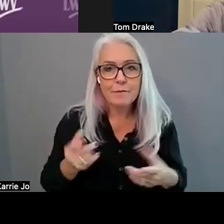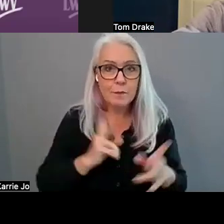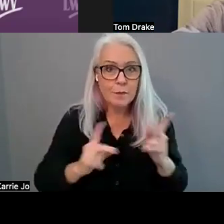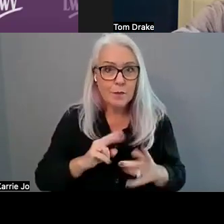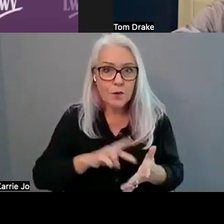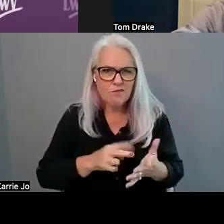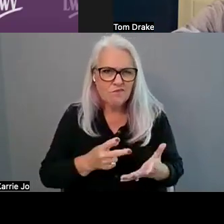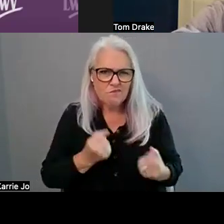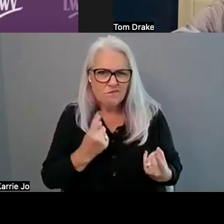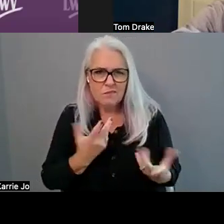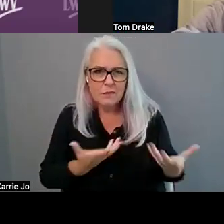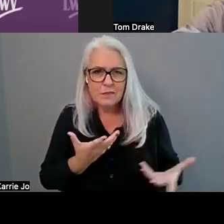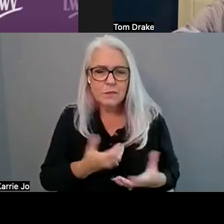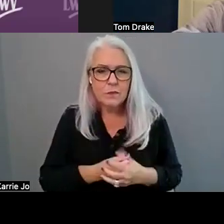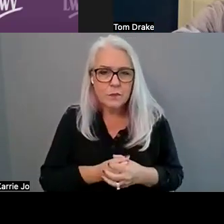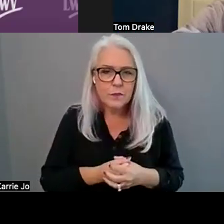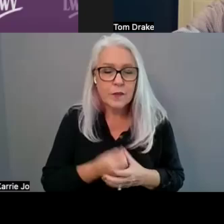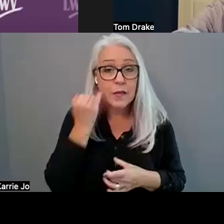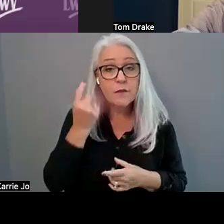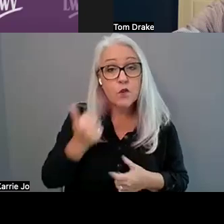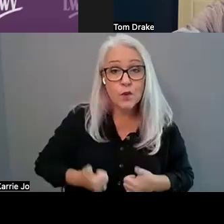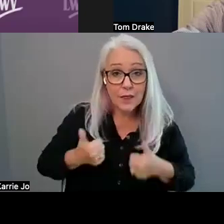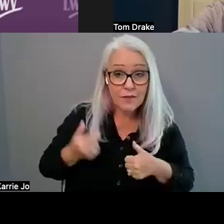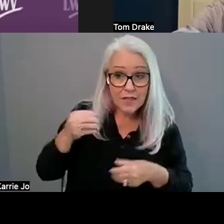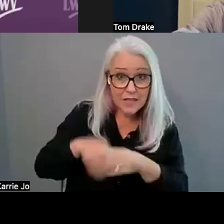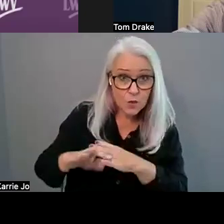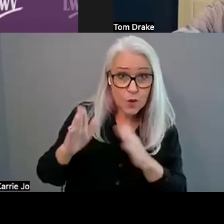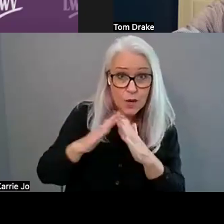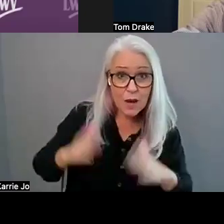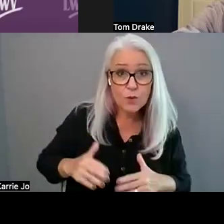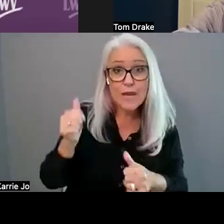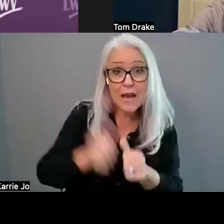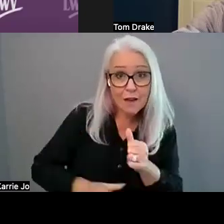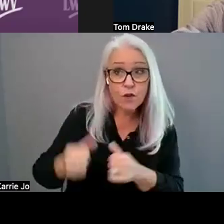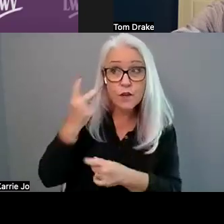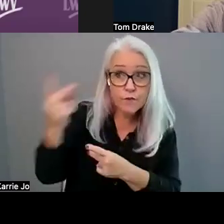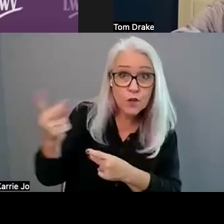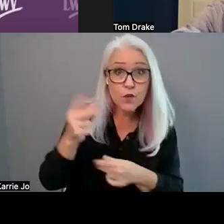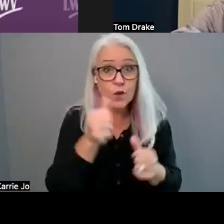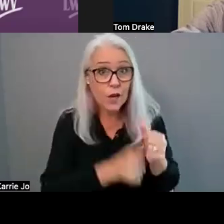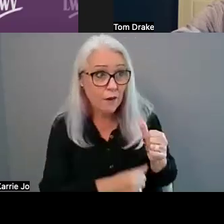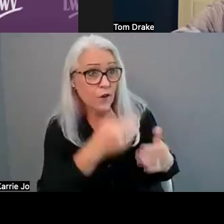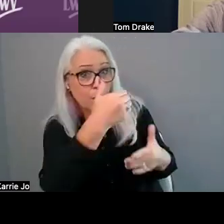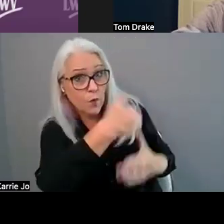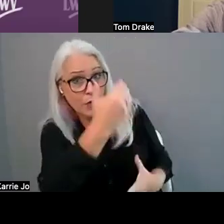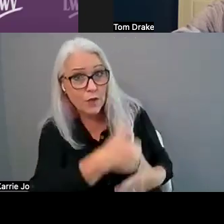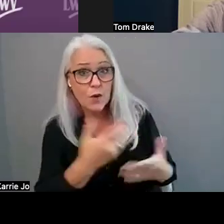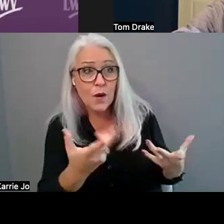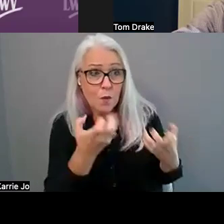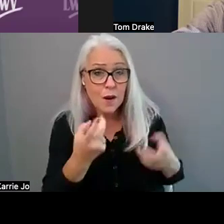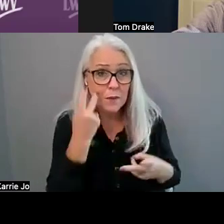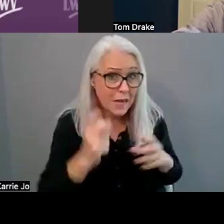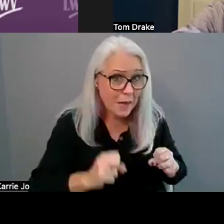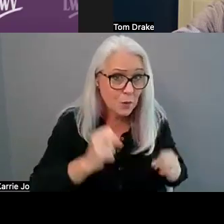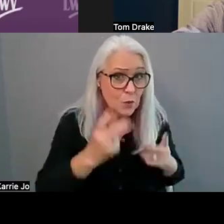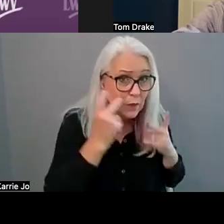mean, if you're living in your house, does that mean every view from every window, including the bathroom, is a preserved view? Because that